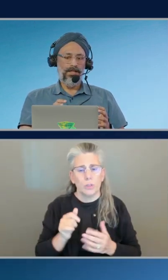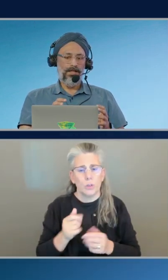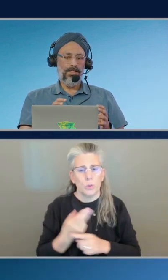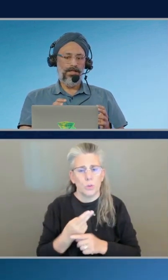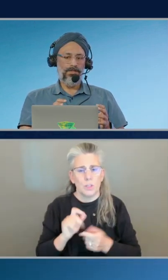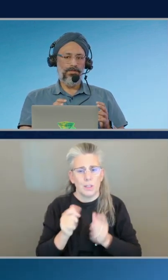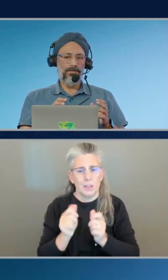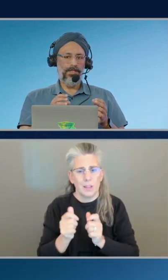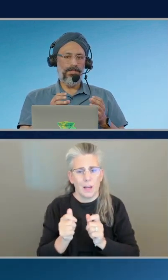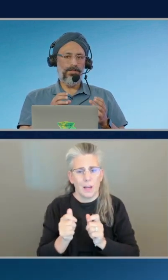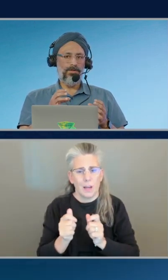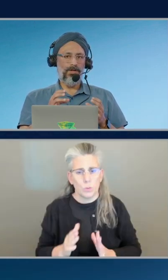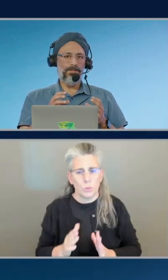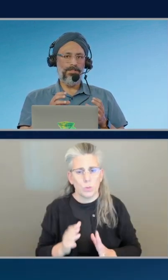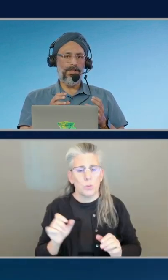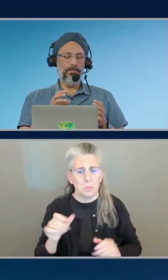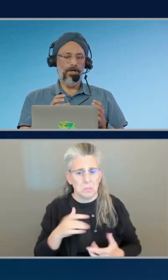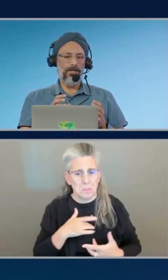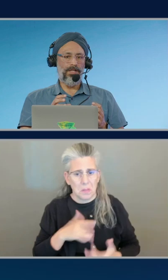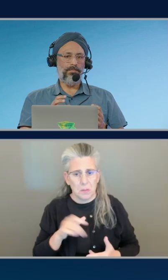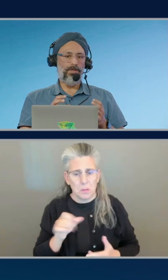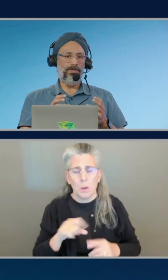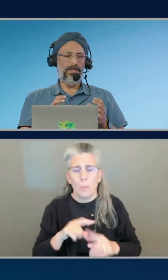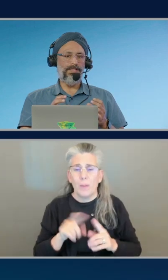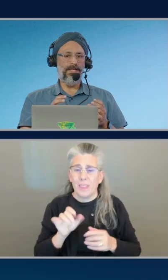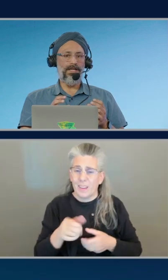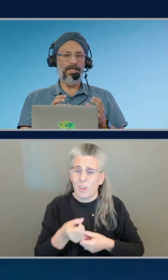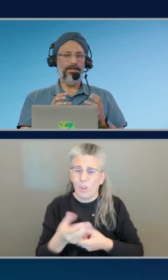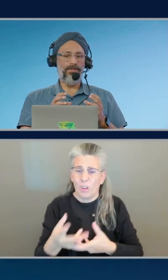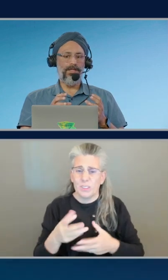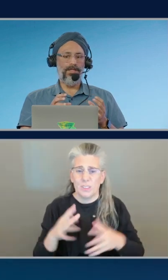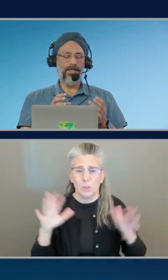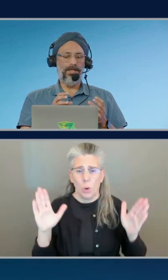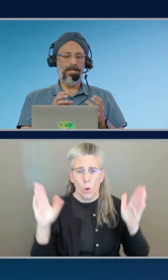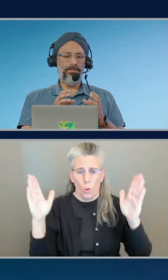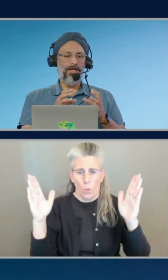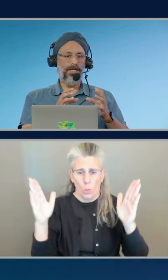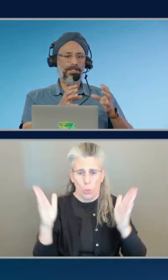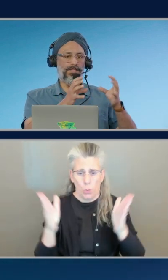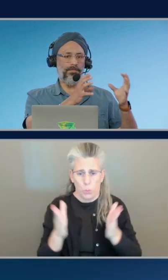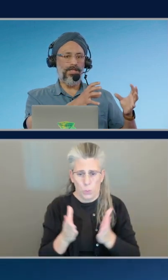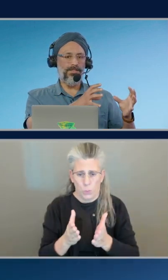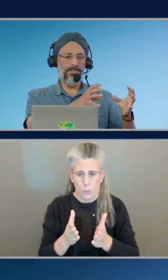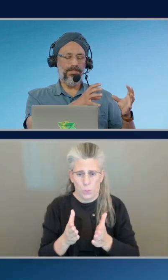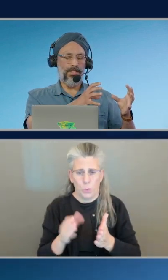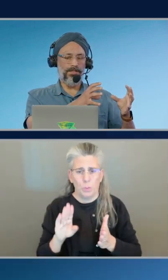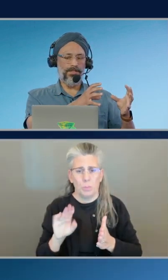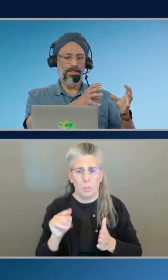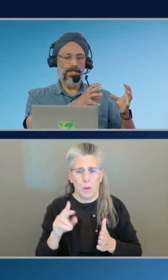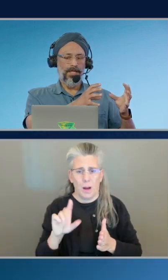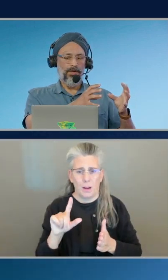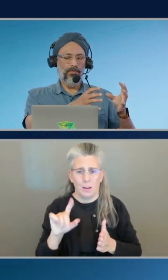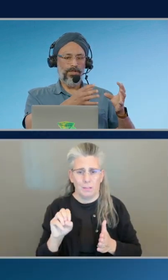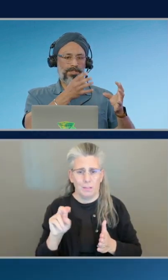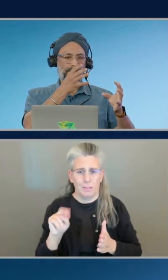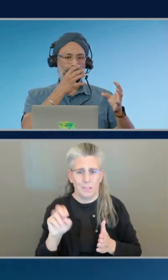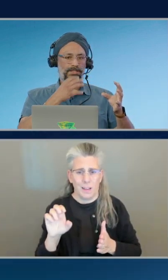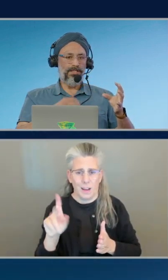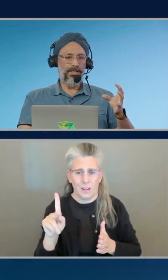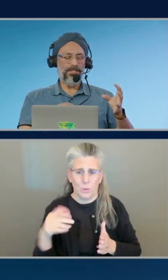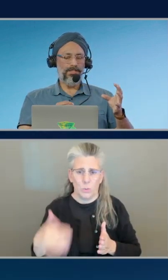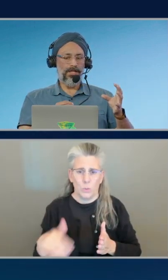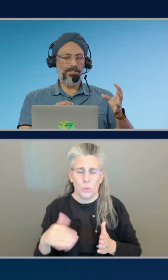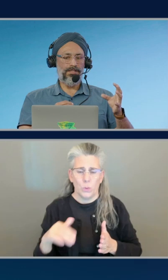that it causes a bottleneck, because let's say I have a larger summarization task versus